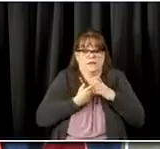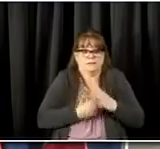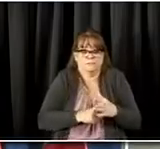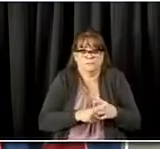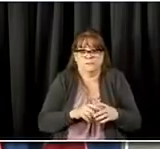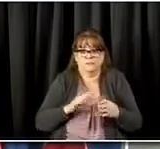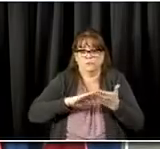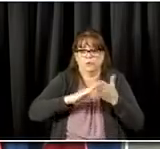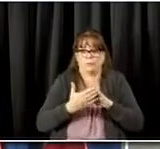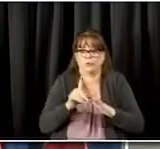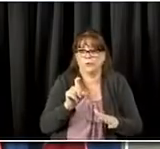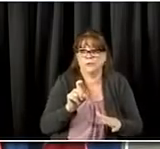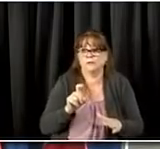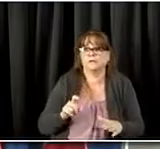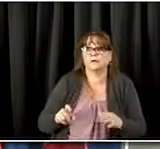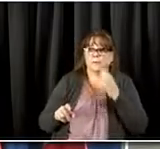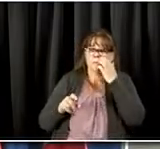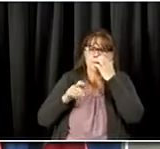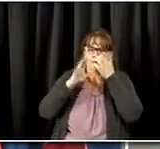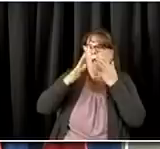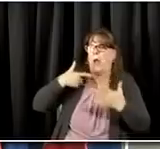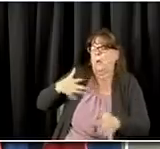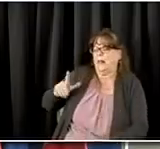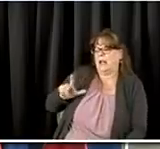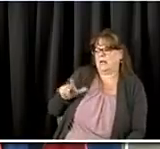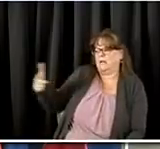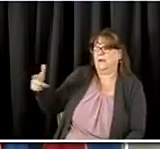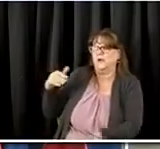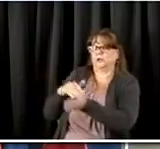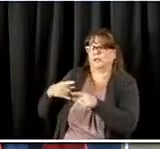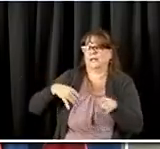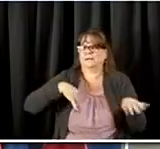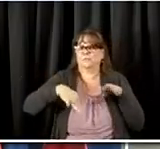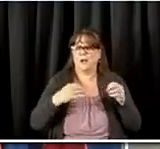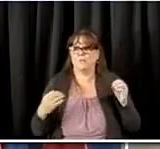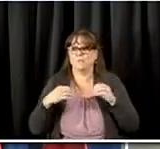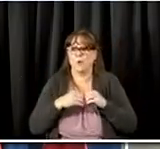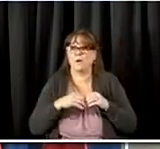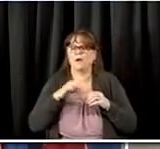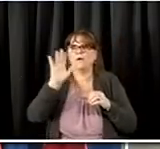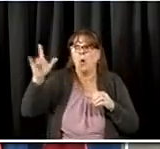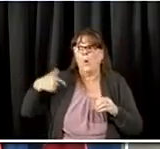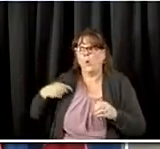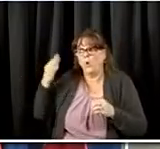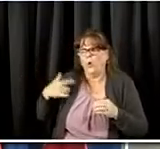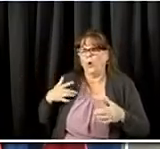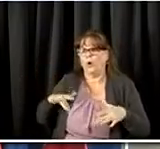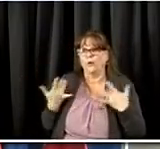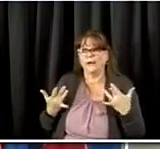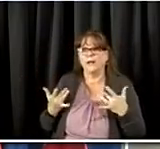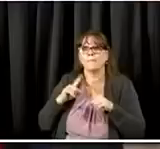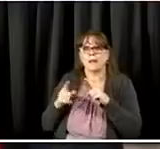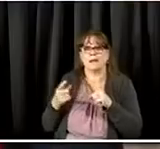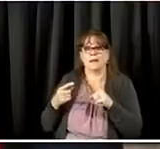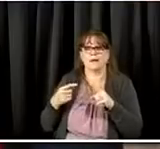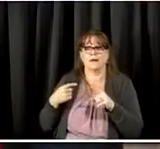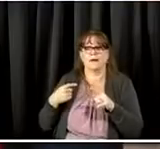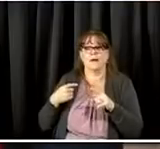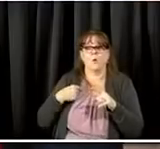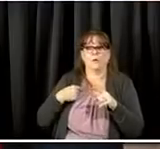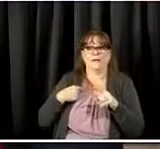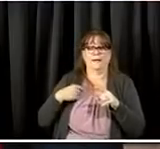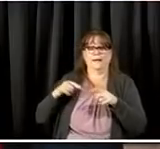address the specifics, but I'll just say generally we're very excited about this because it will enable us to have a dry run of